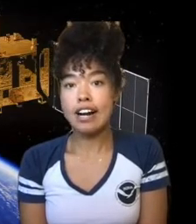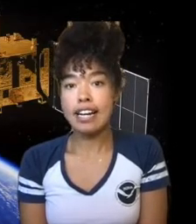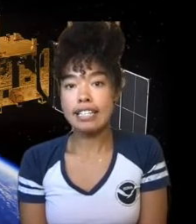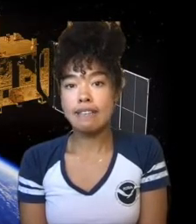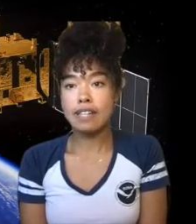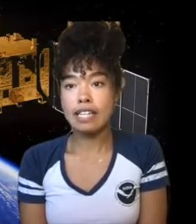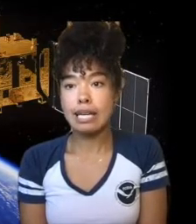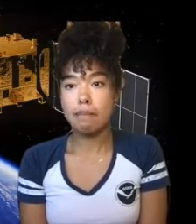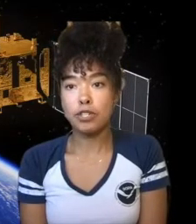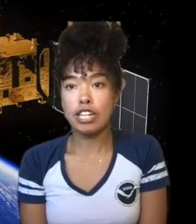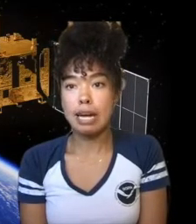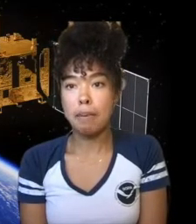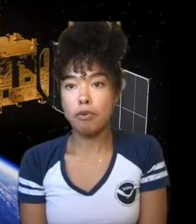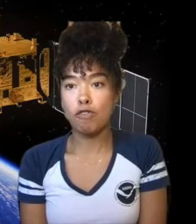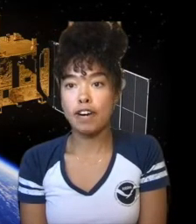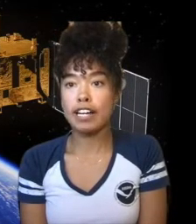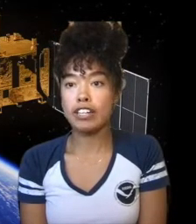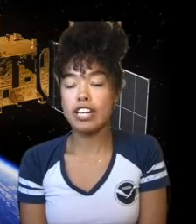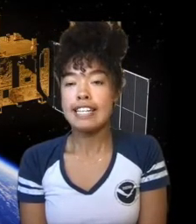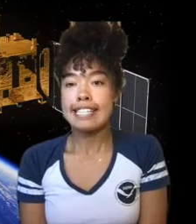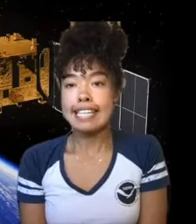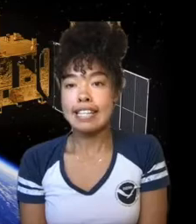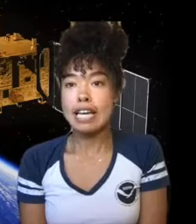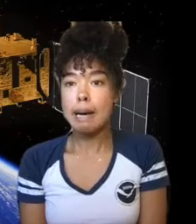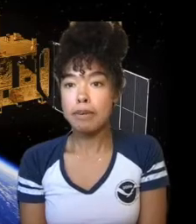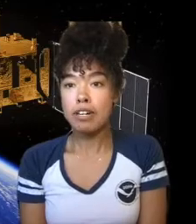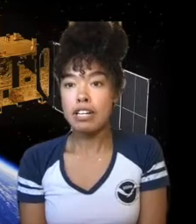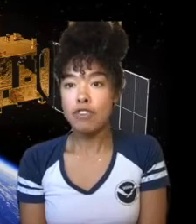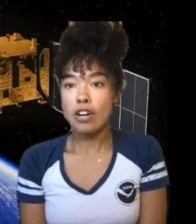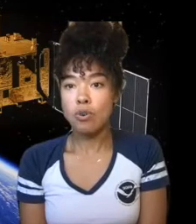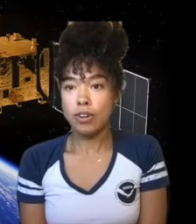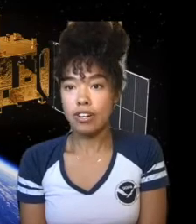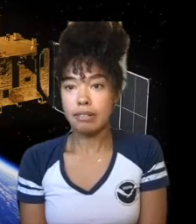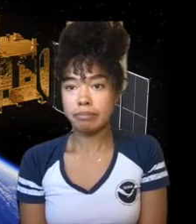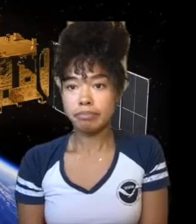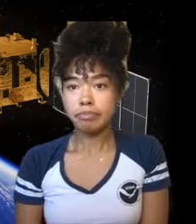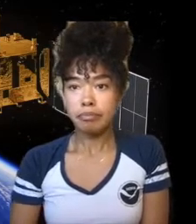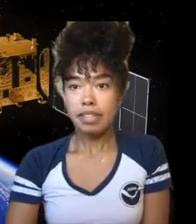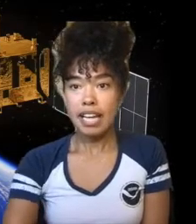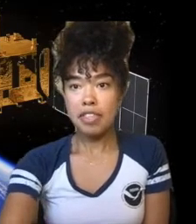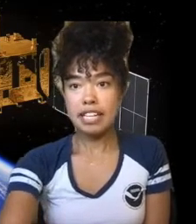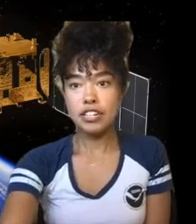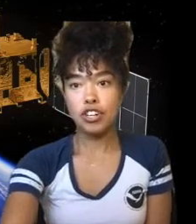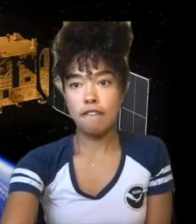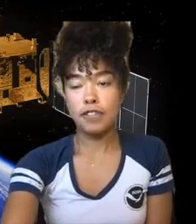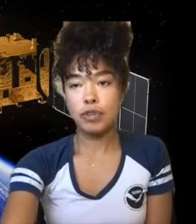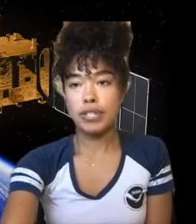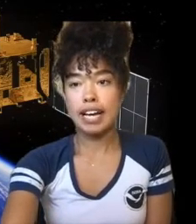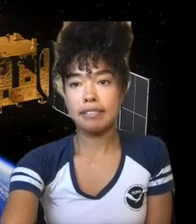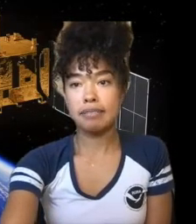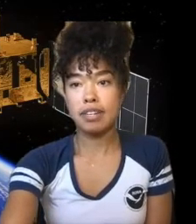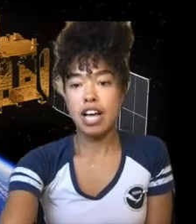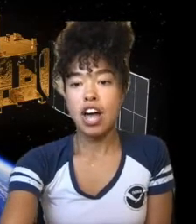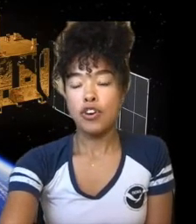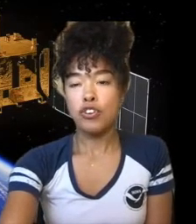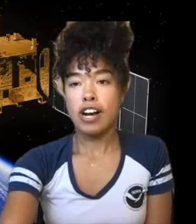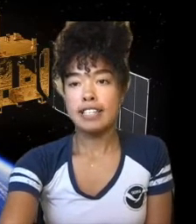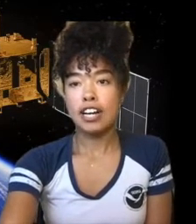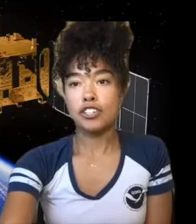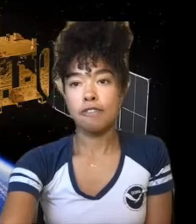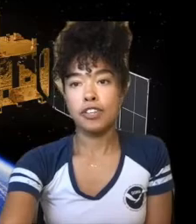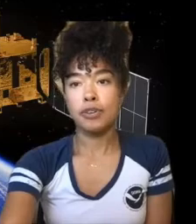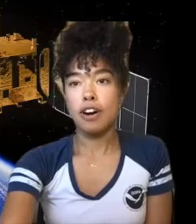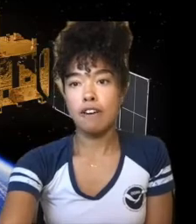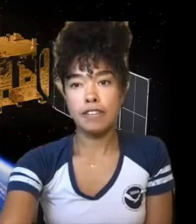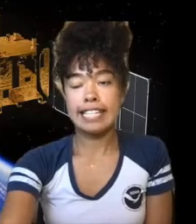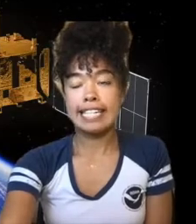a connectivity temperature and depth profiler, seen in the upper right corner in the center of this rosette. The